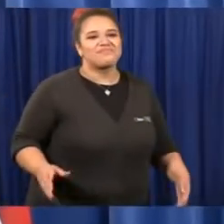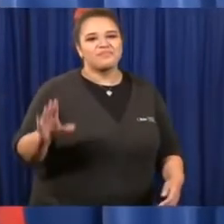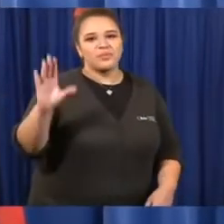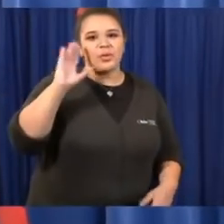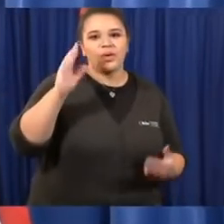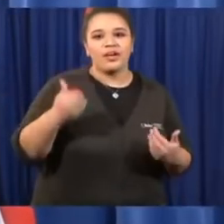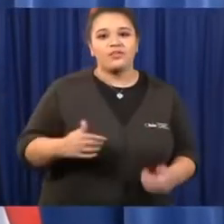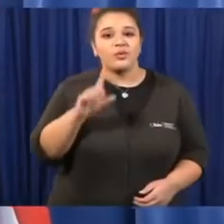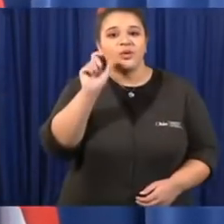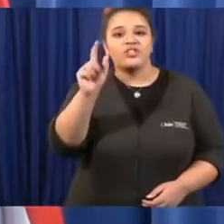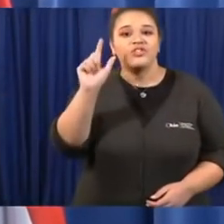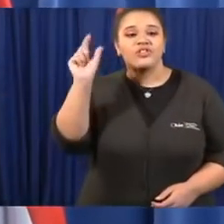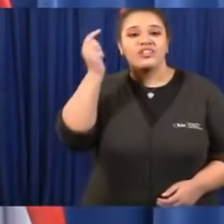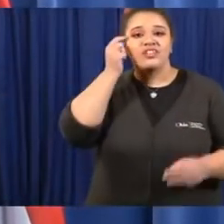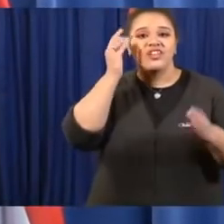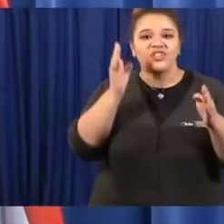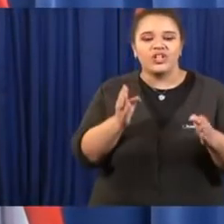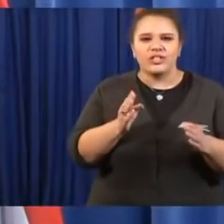Just a moment here.